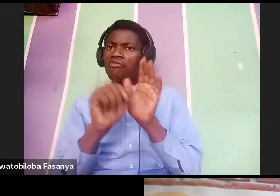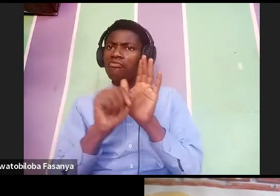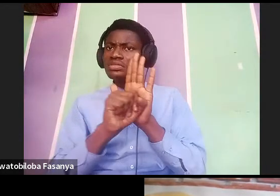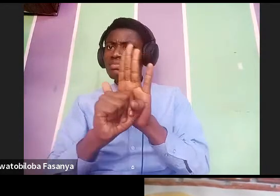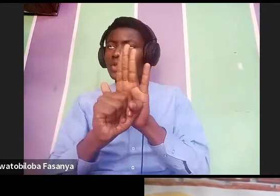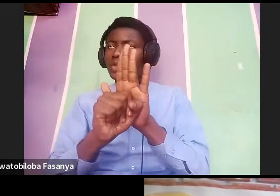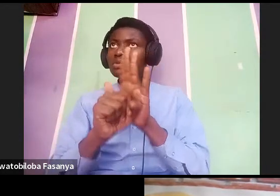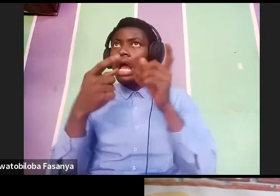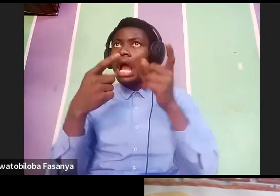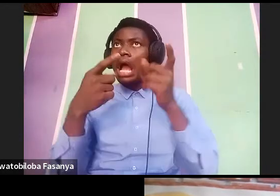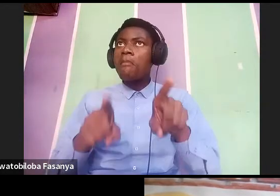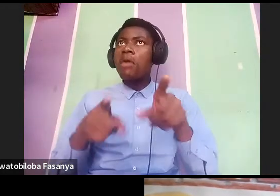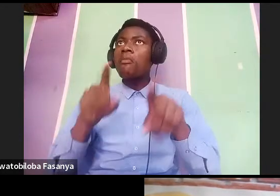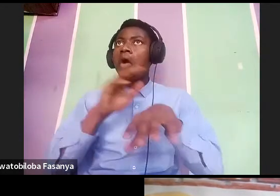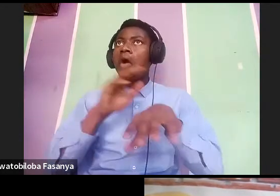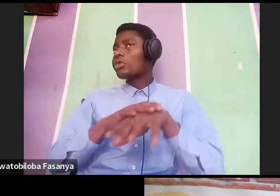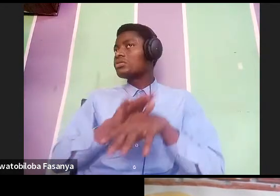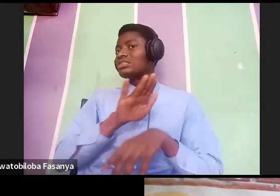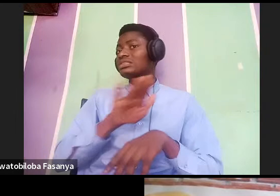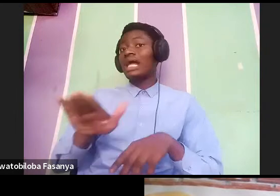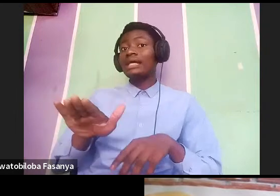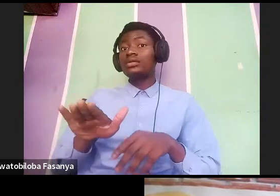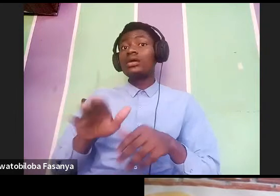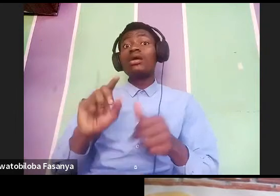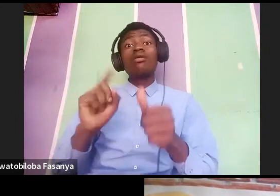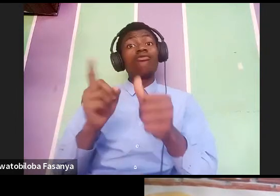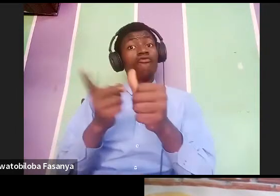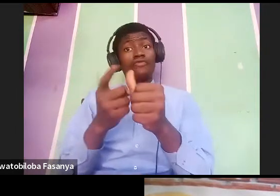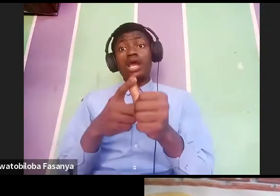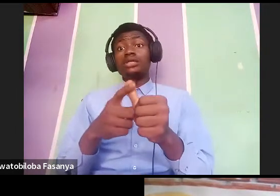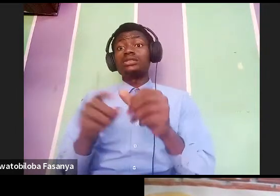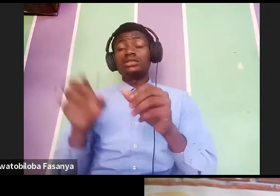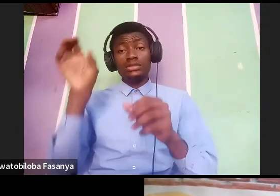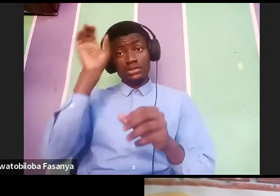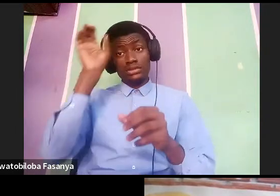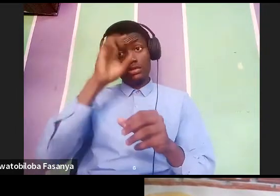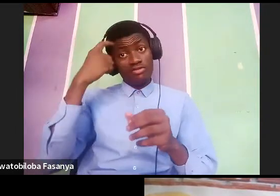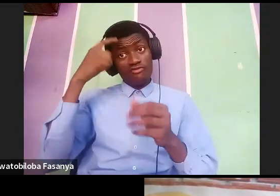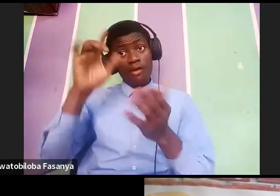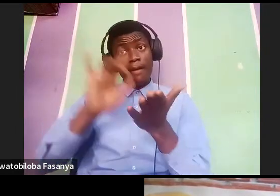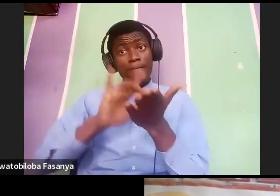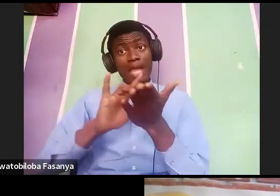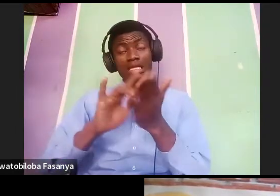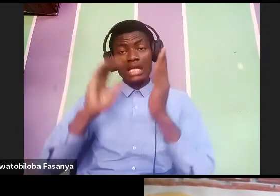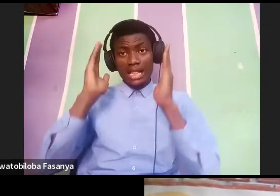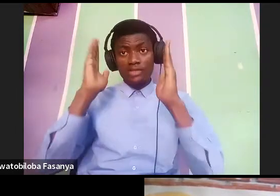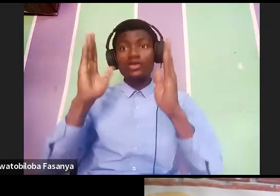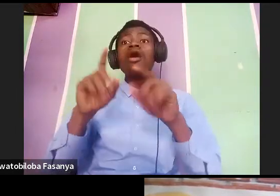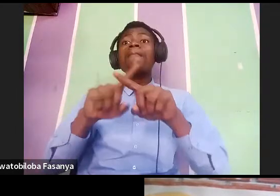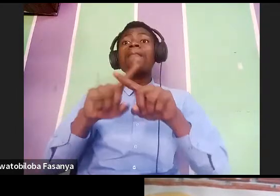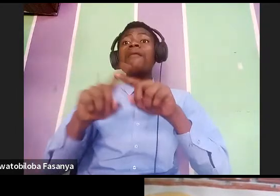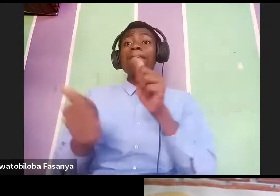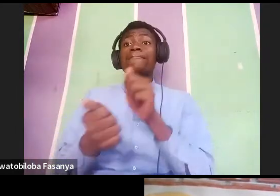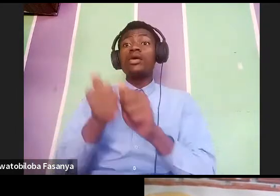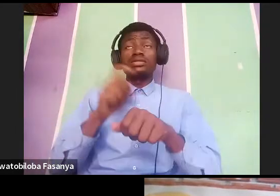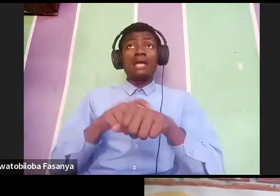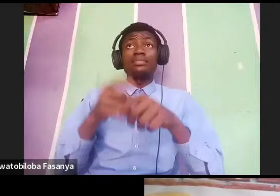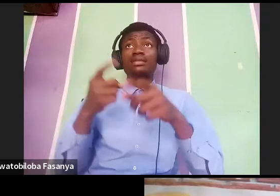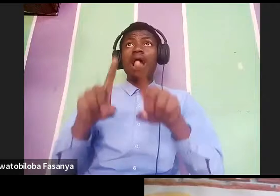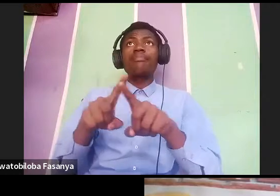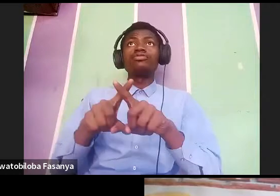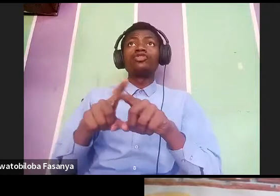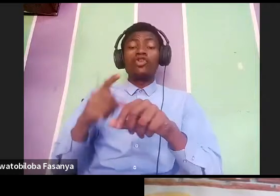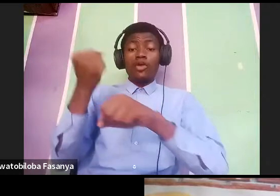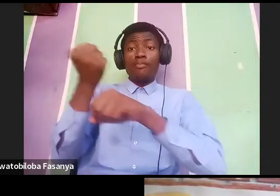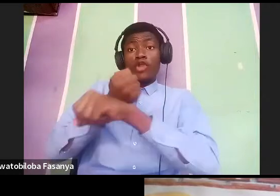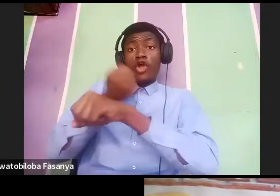seek medical attention. But in most cases, all you just need to do, apply the cold compress, 20 minutes, then maybe later after 20 minutes,